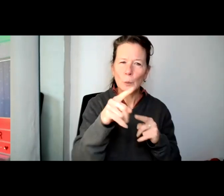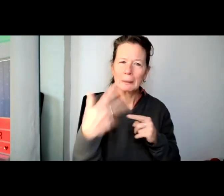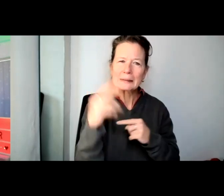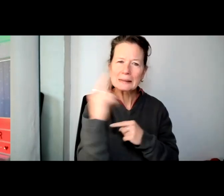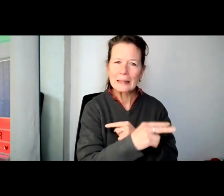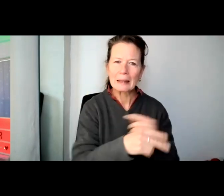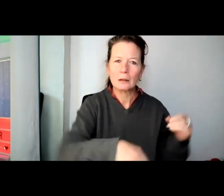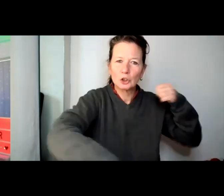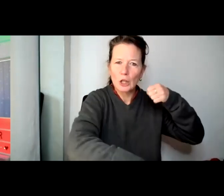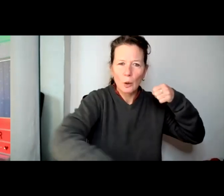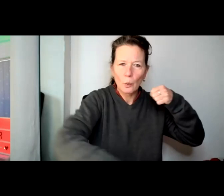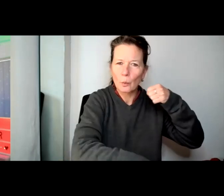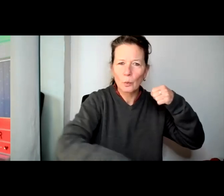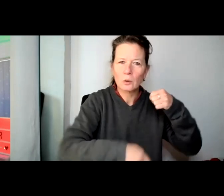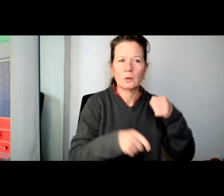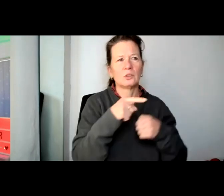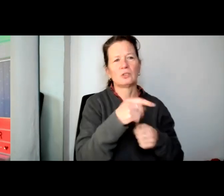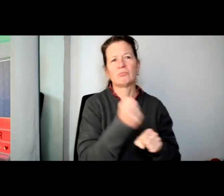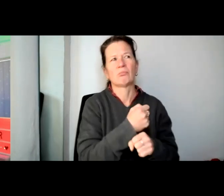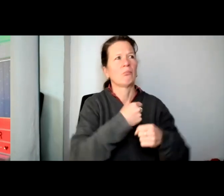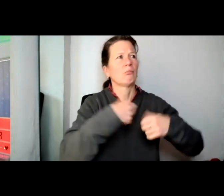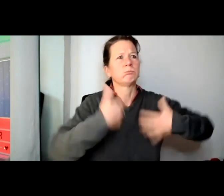she does some amazing